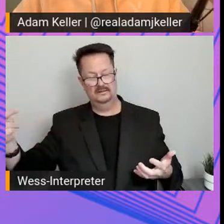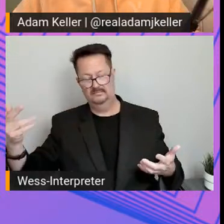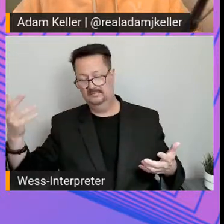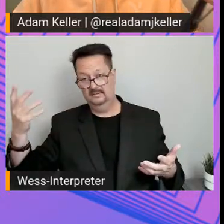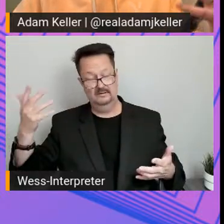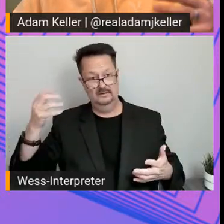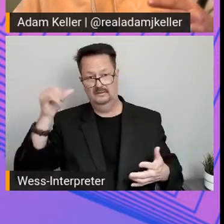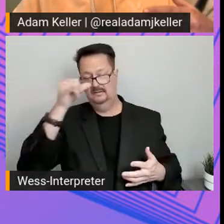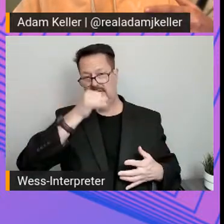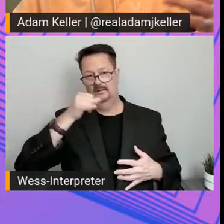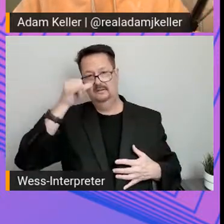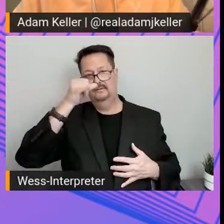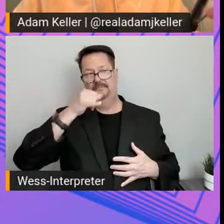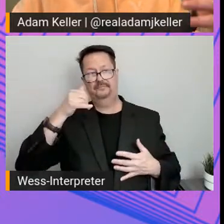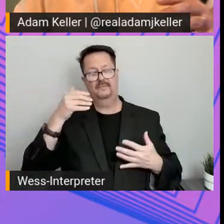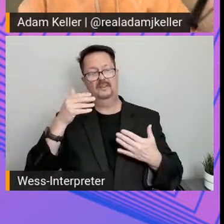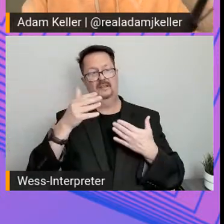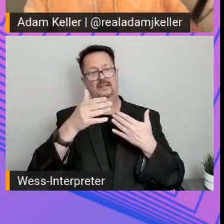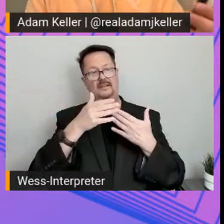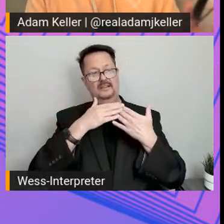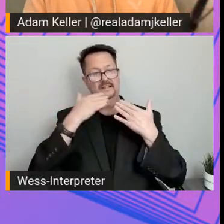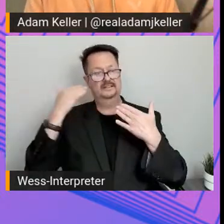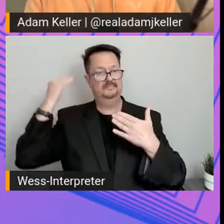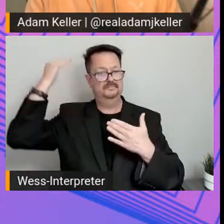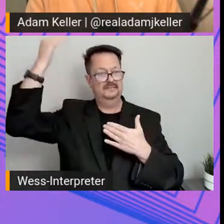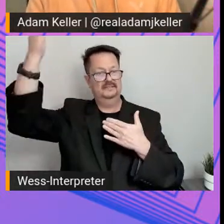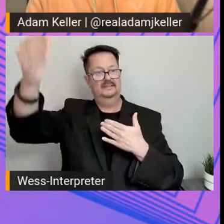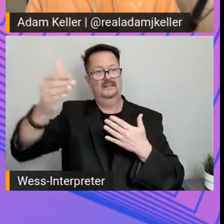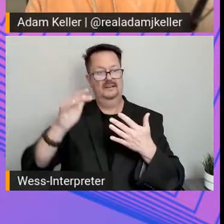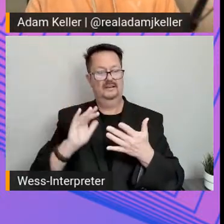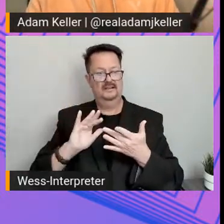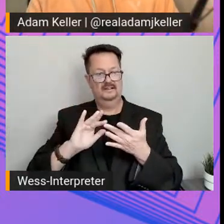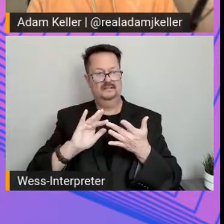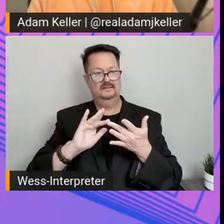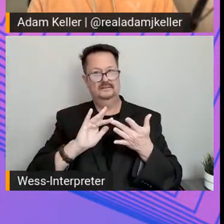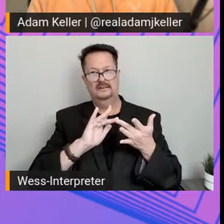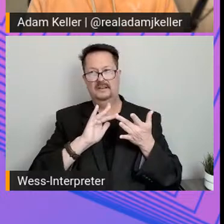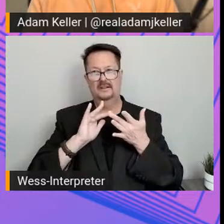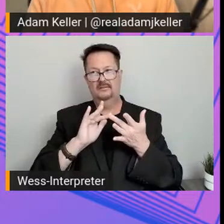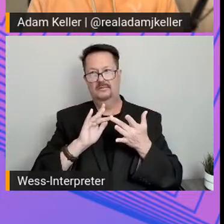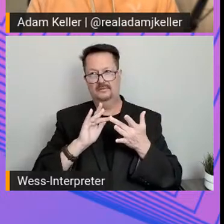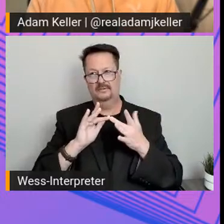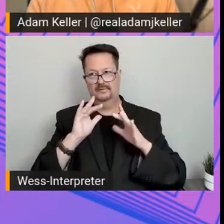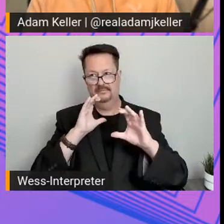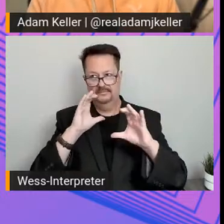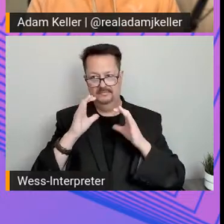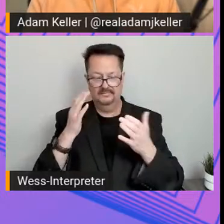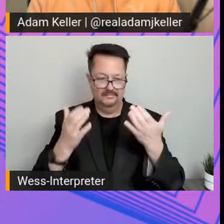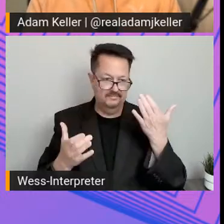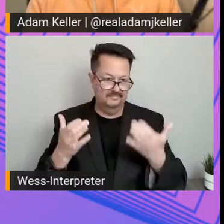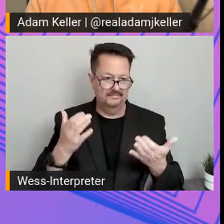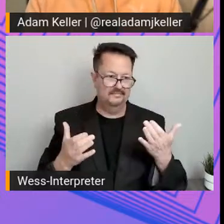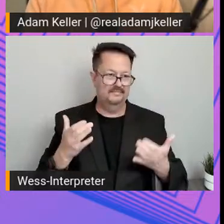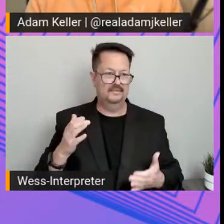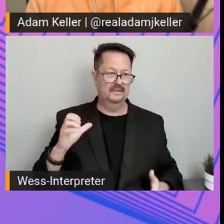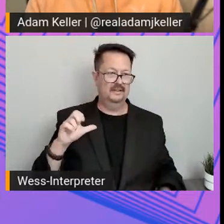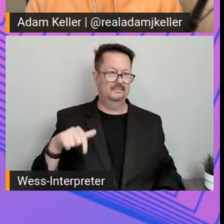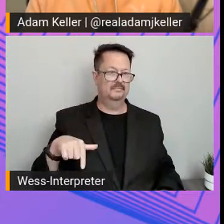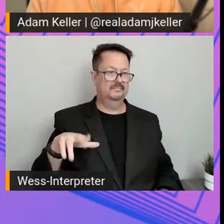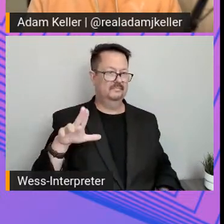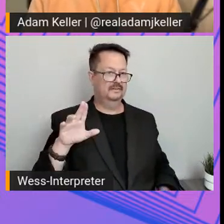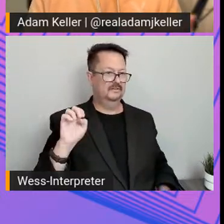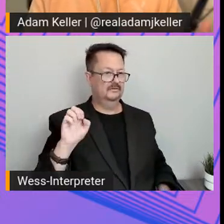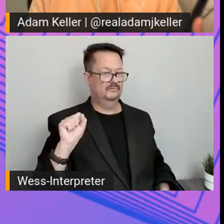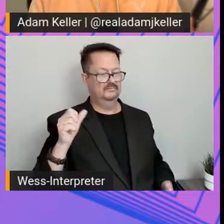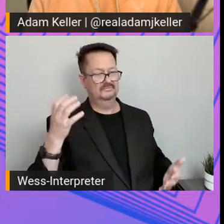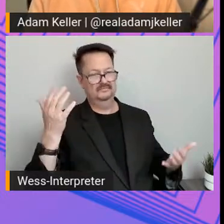and then it's beyond just network communication. There may be queues. There may be event-driven workloads